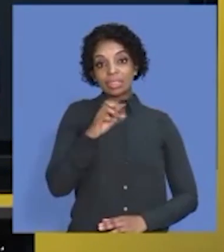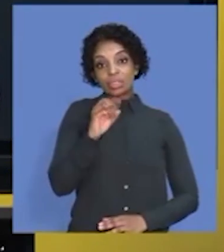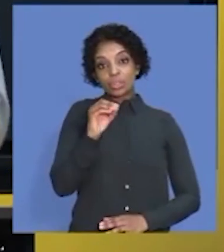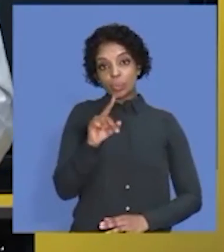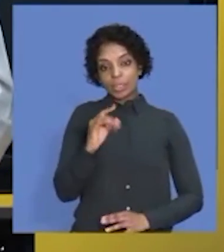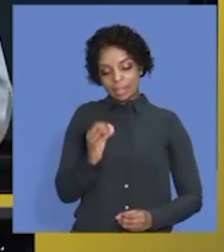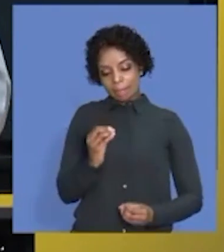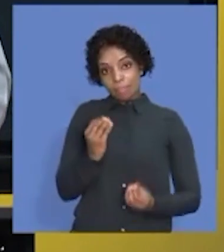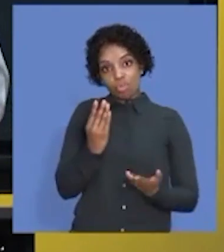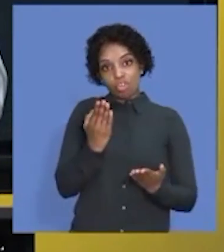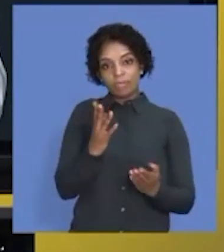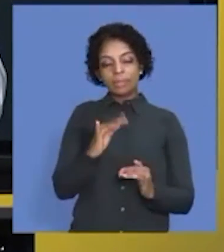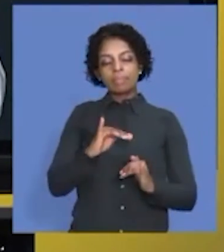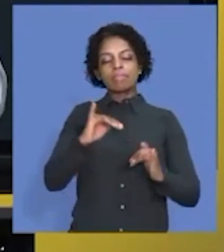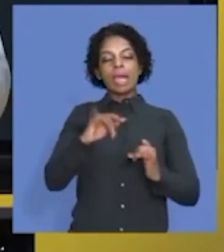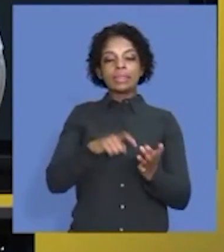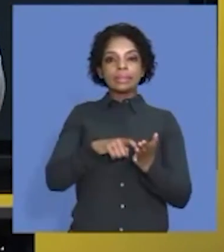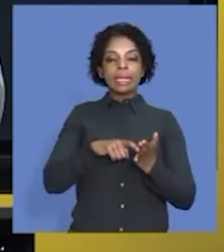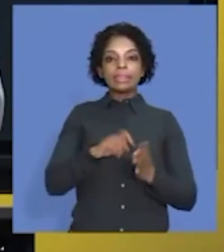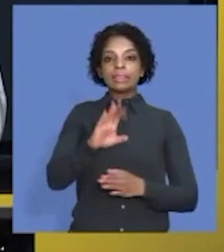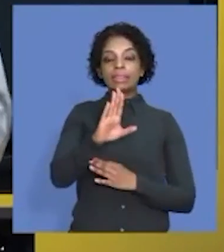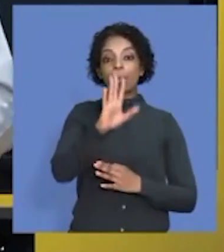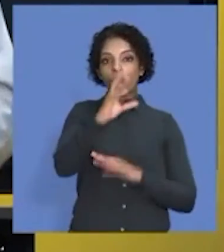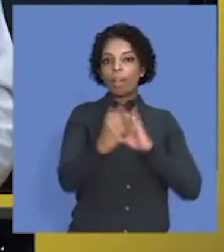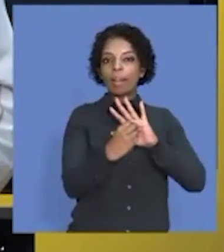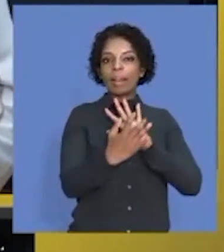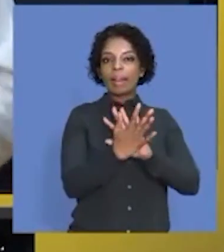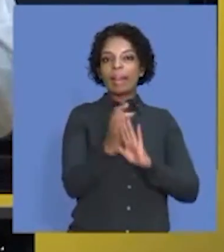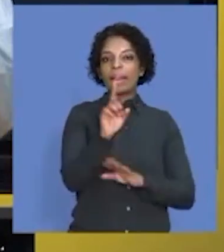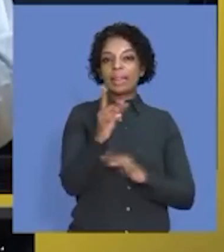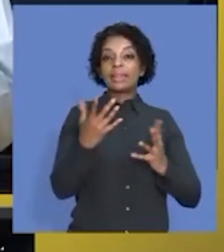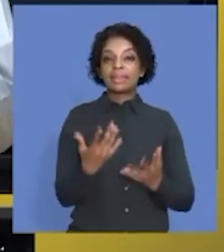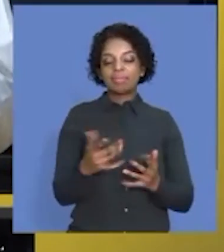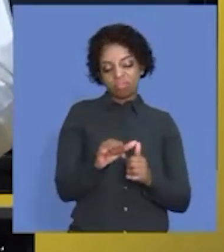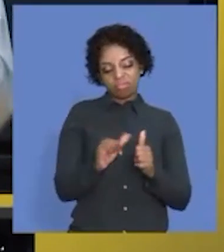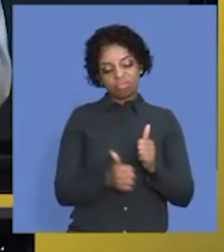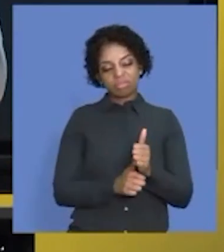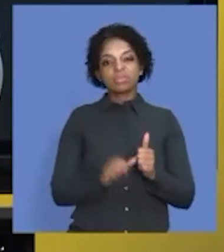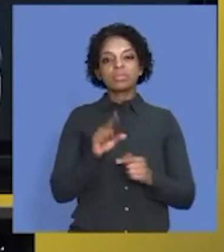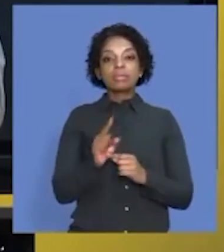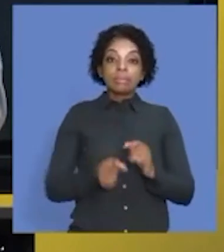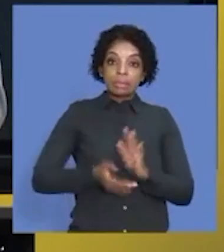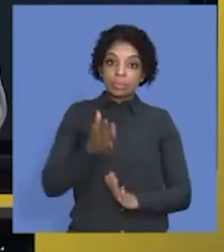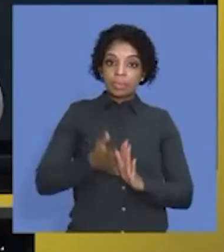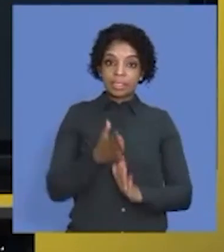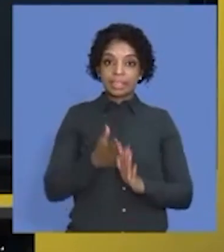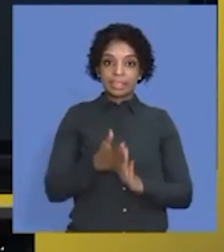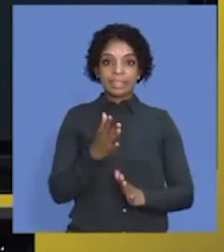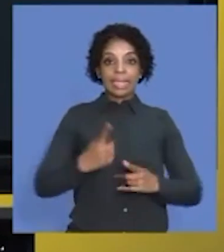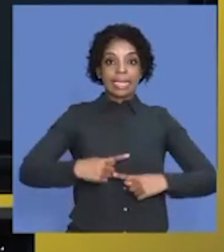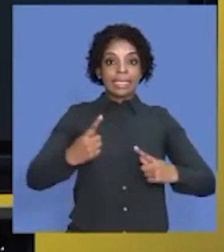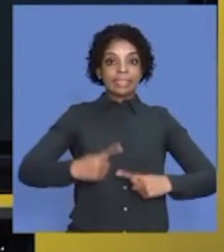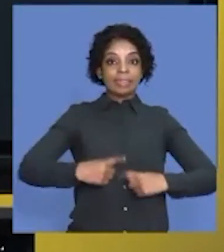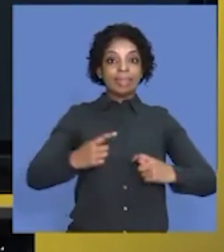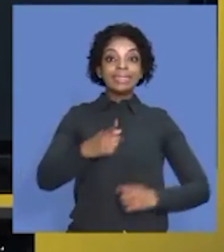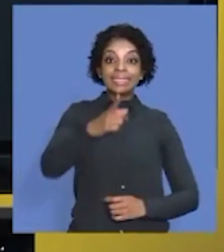will appear as an expense under operating expenses. Keep that in mind. Don't ever miss